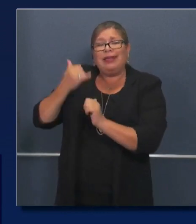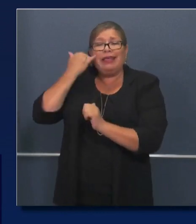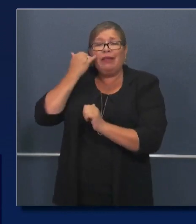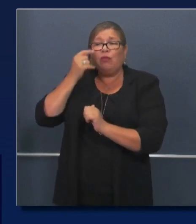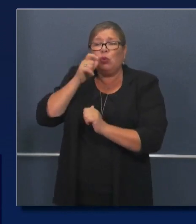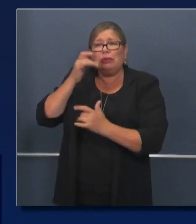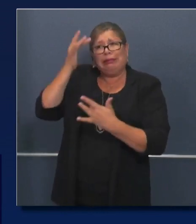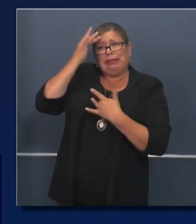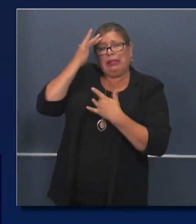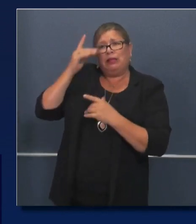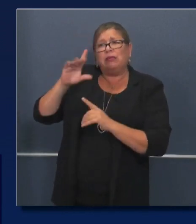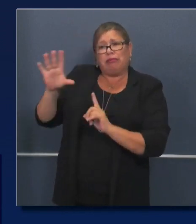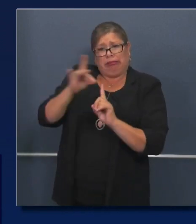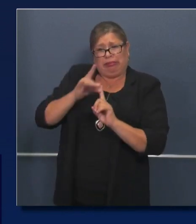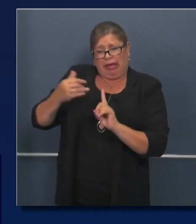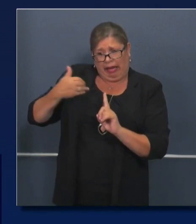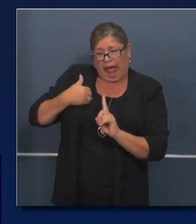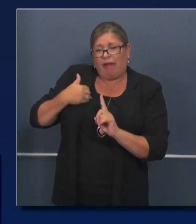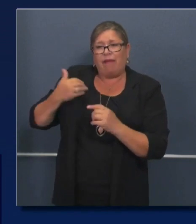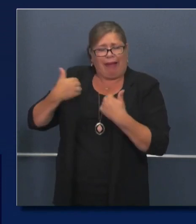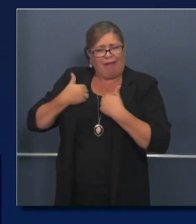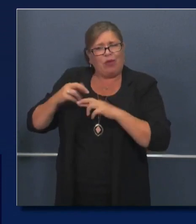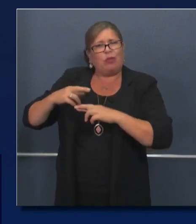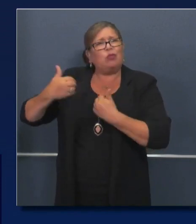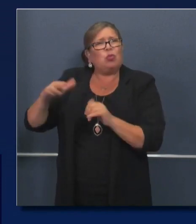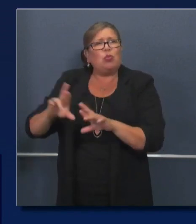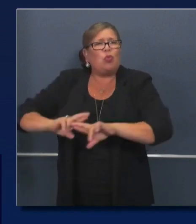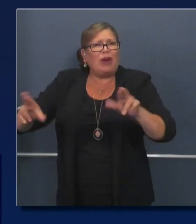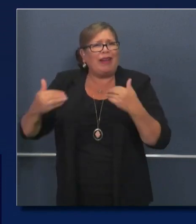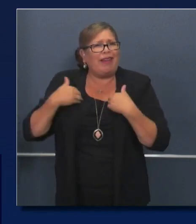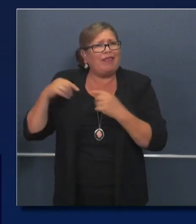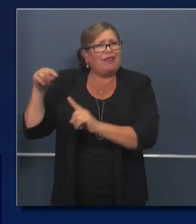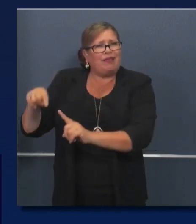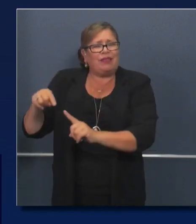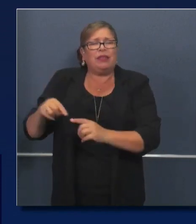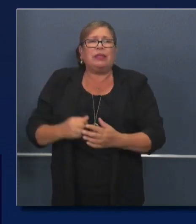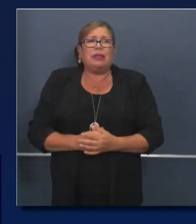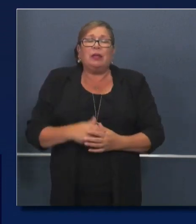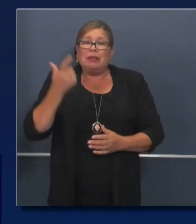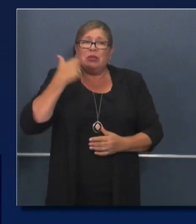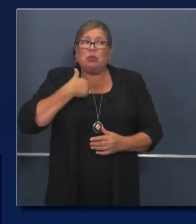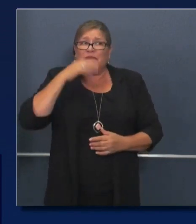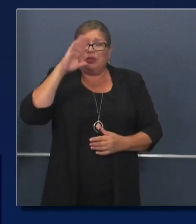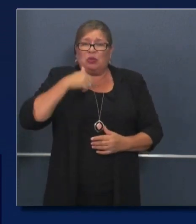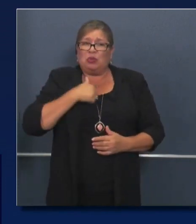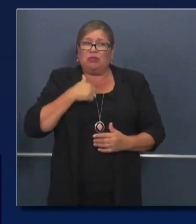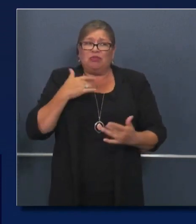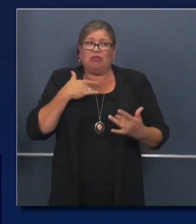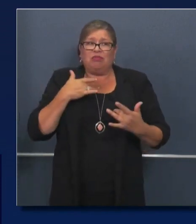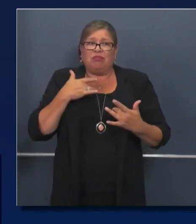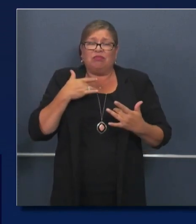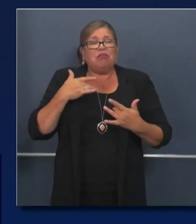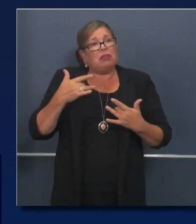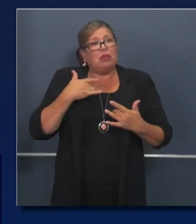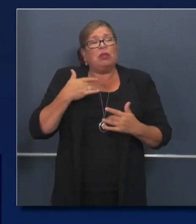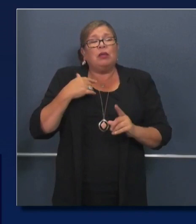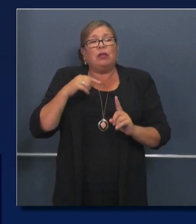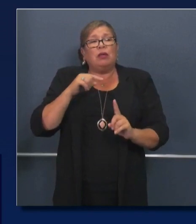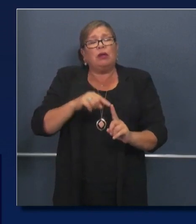total number of positivity cases out in the homeless sector have not been as